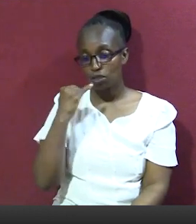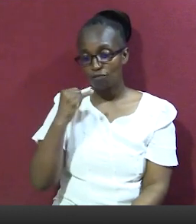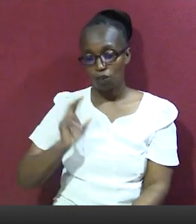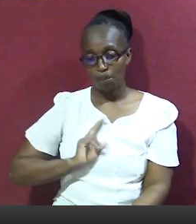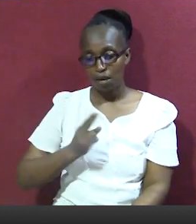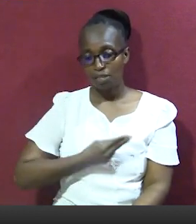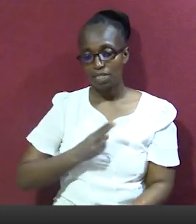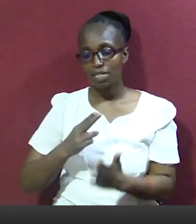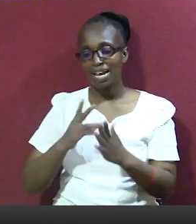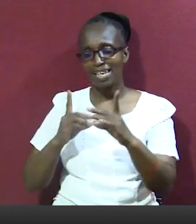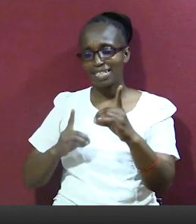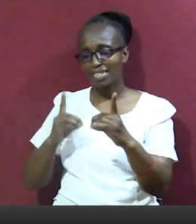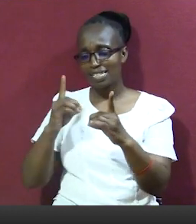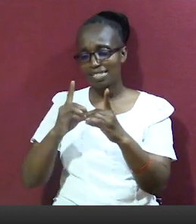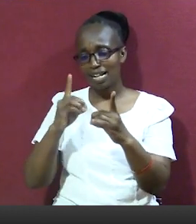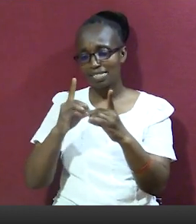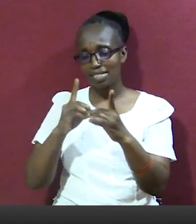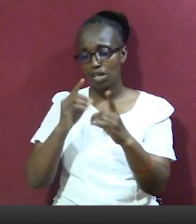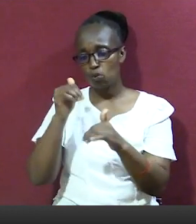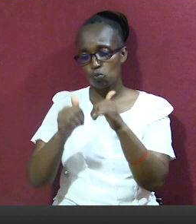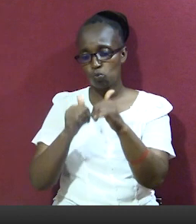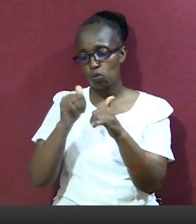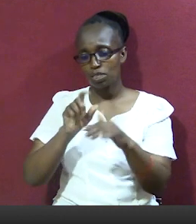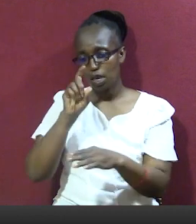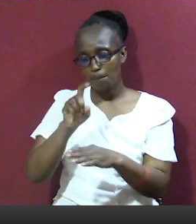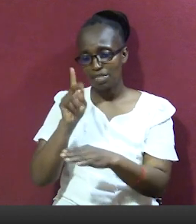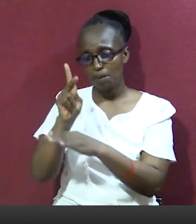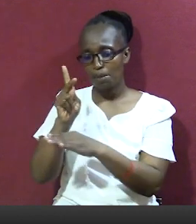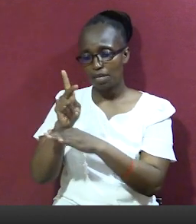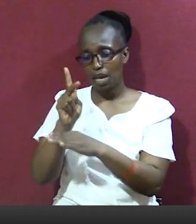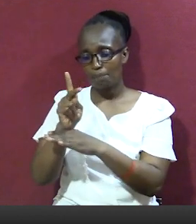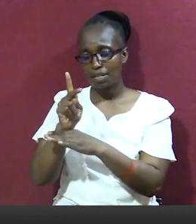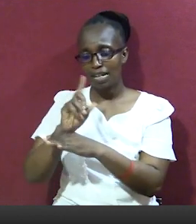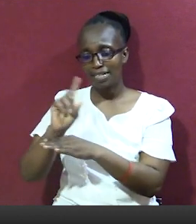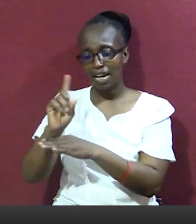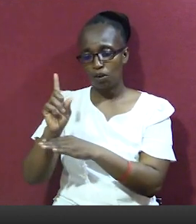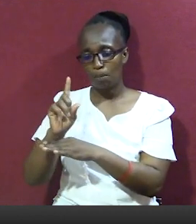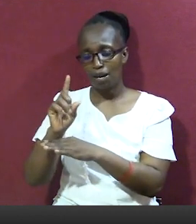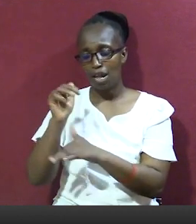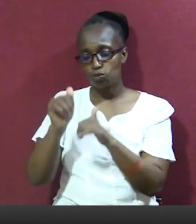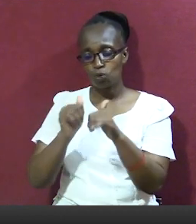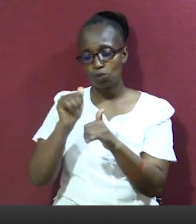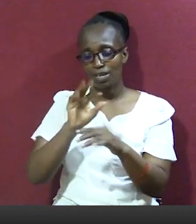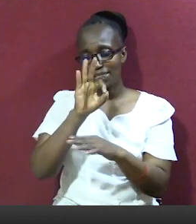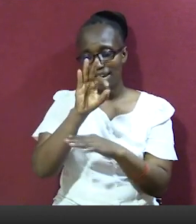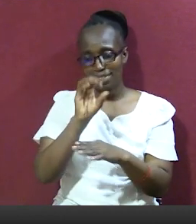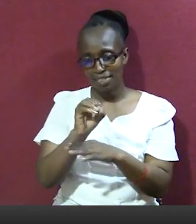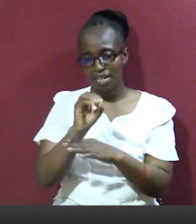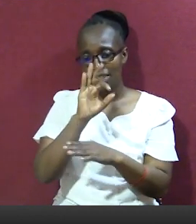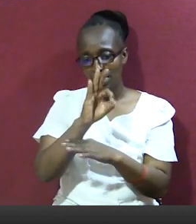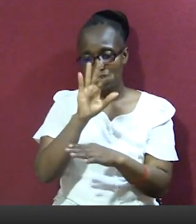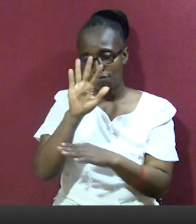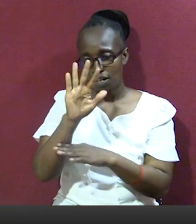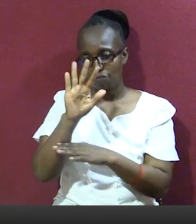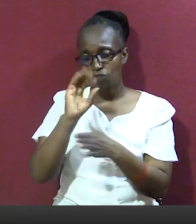with certainty, what is the distance that Nairobians must keep from the high water line? Is it 15? Is it 30? Is it 35? So